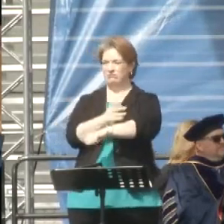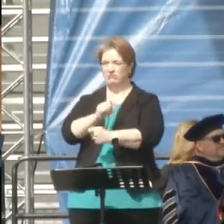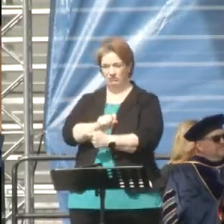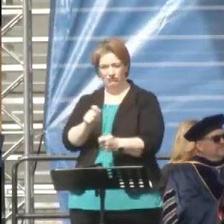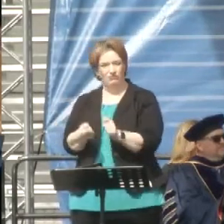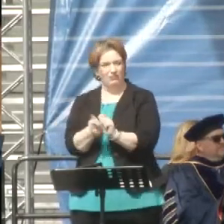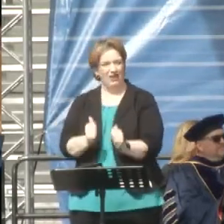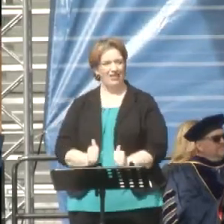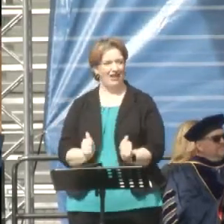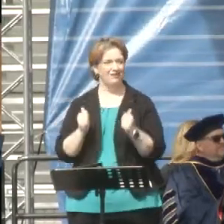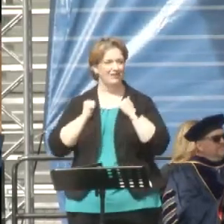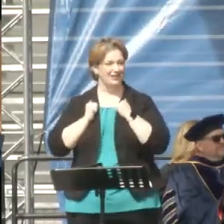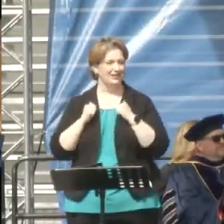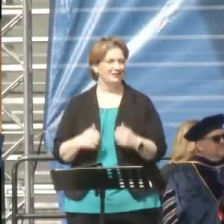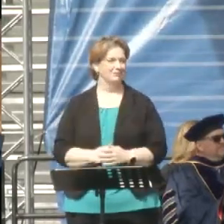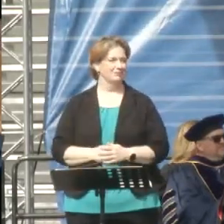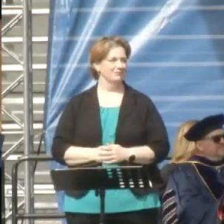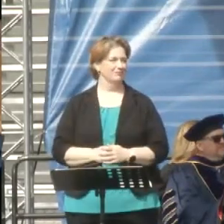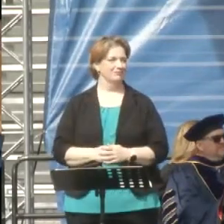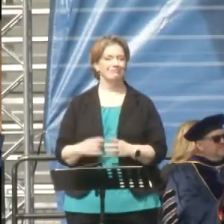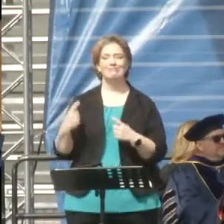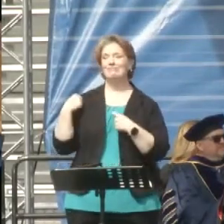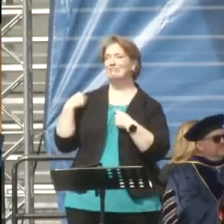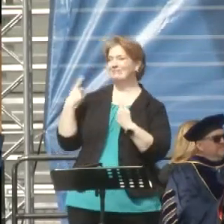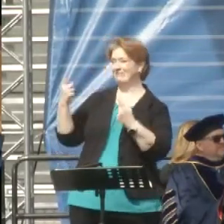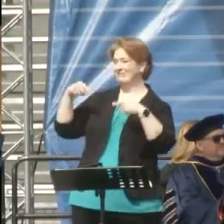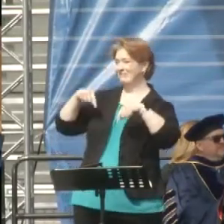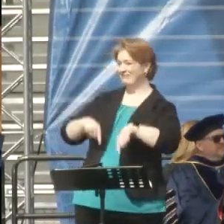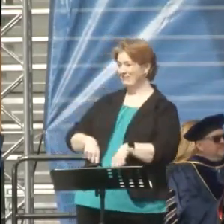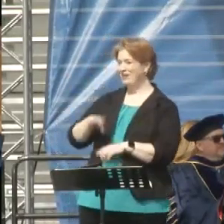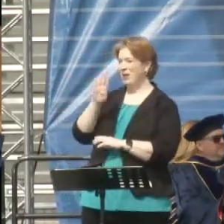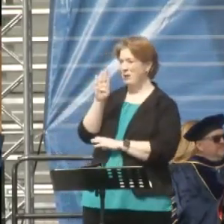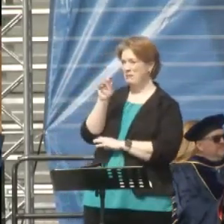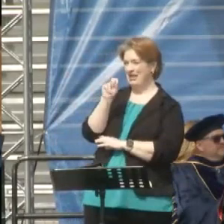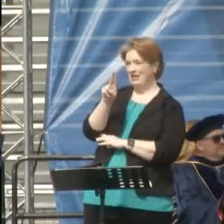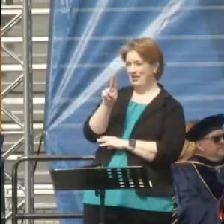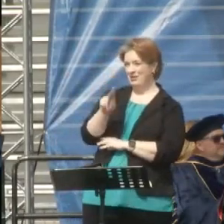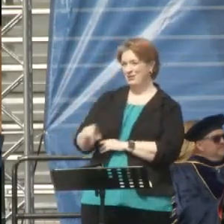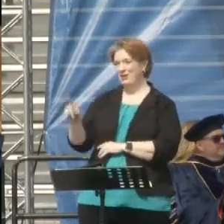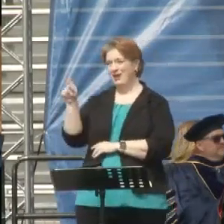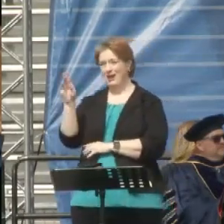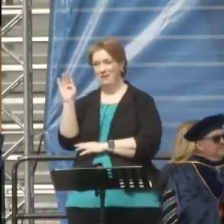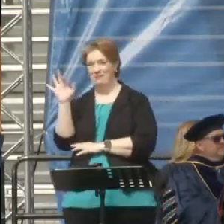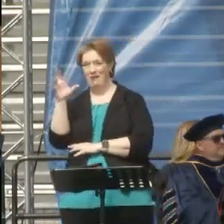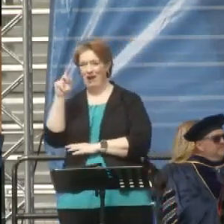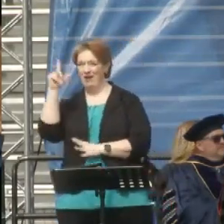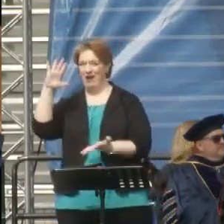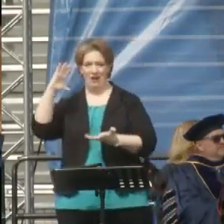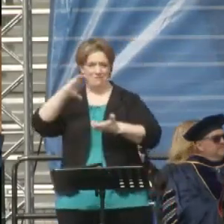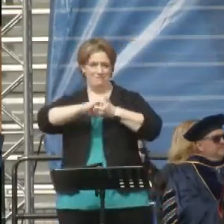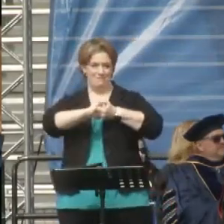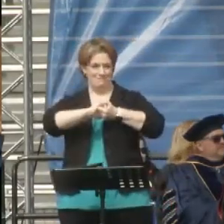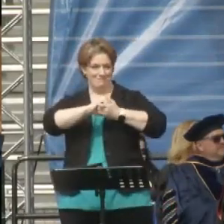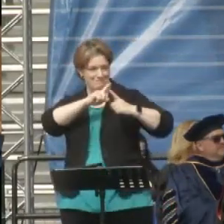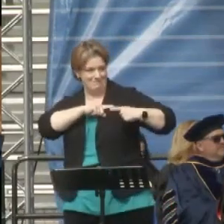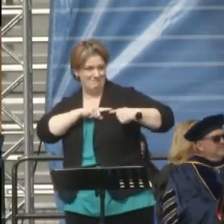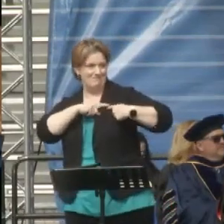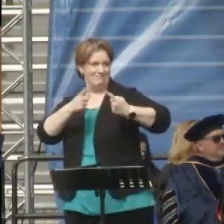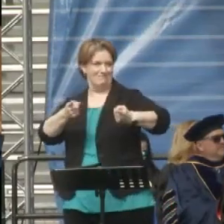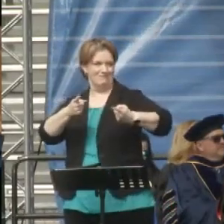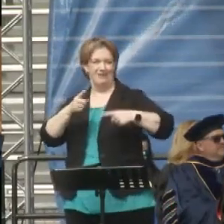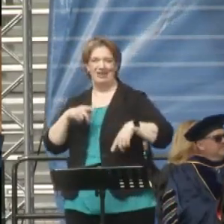Micron has been a steady partner to Boise State for decades, helping to found the College of